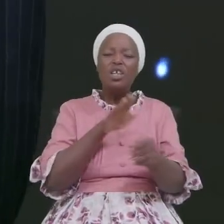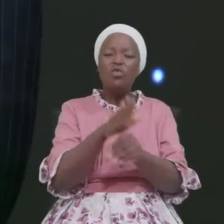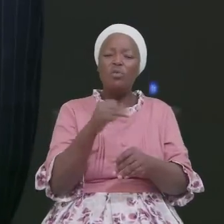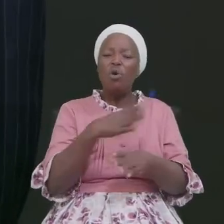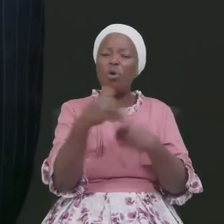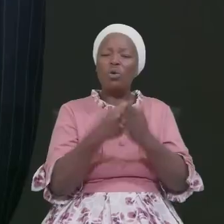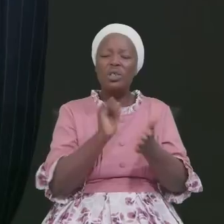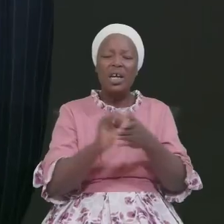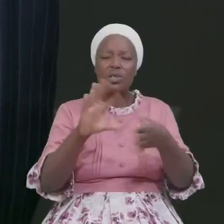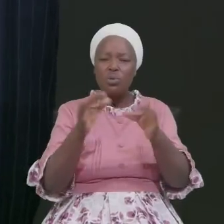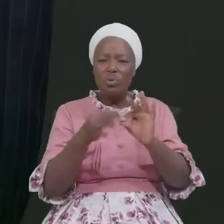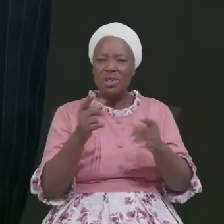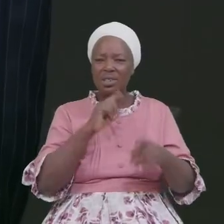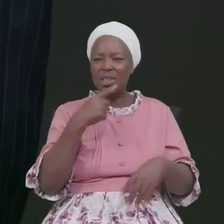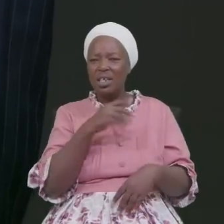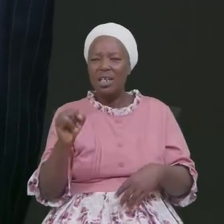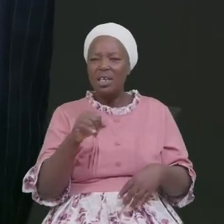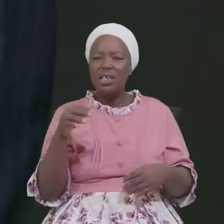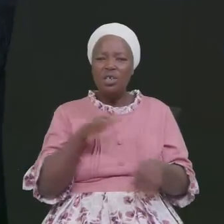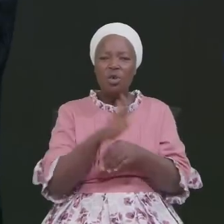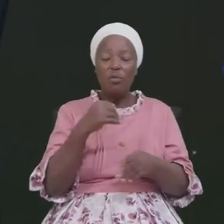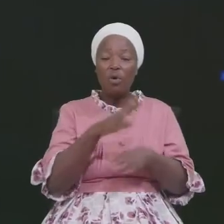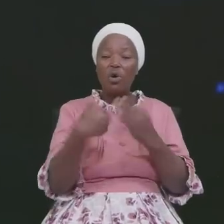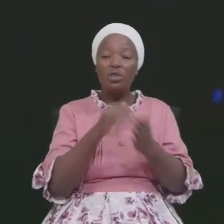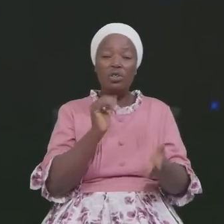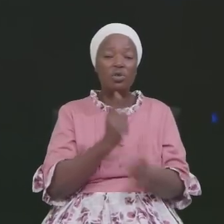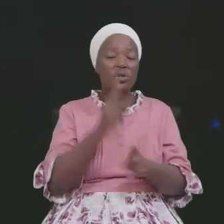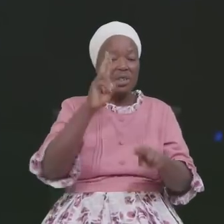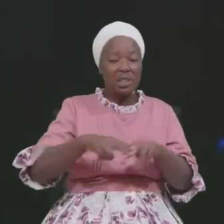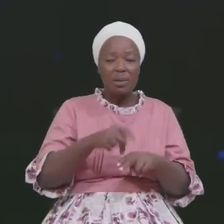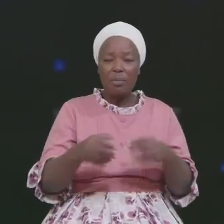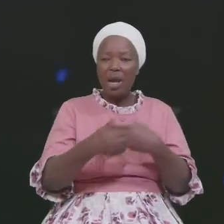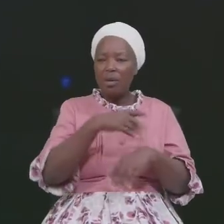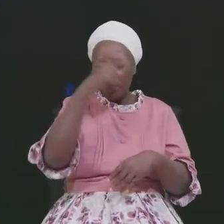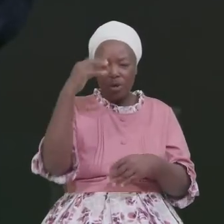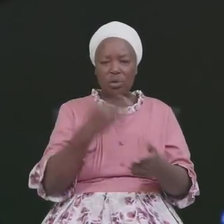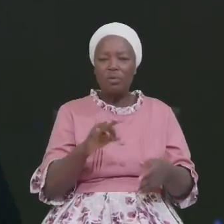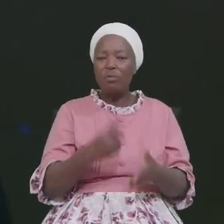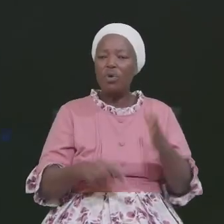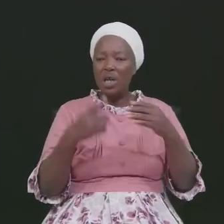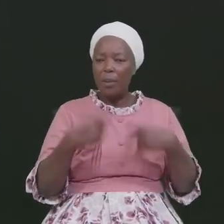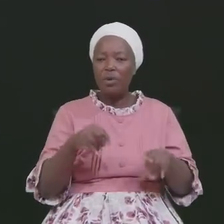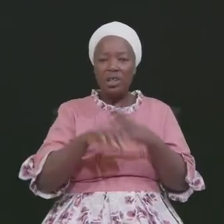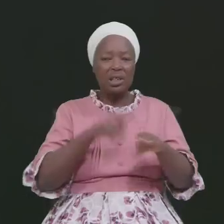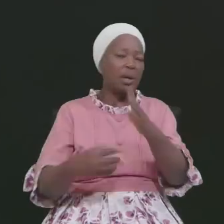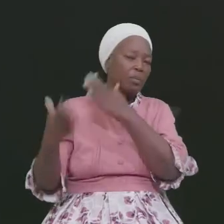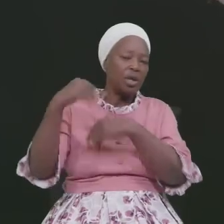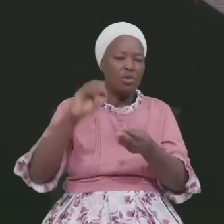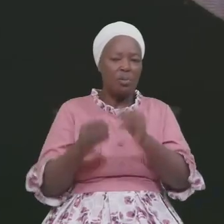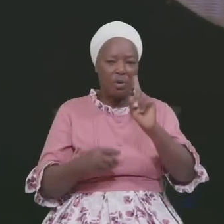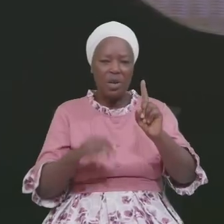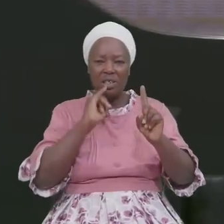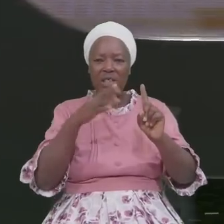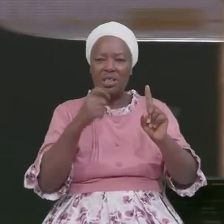storytelling. Enough of just sitting back because of what happened in the past. Number one is